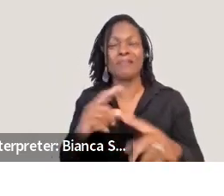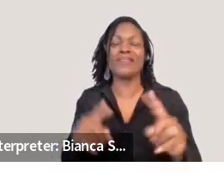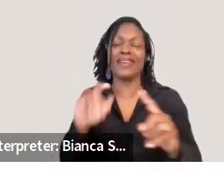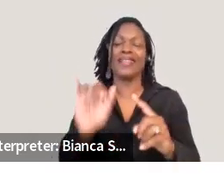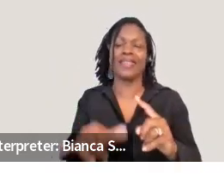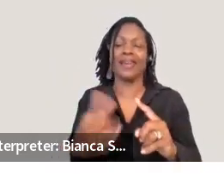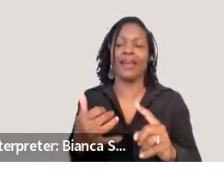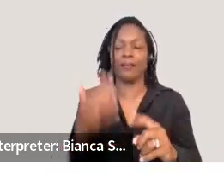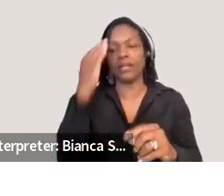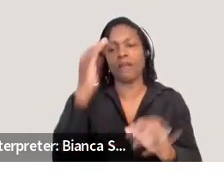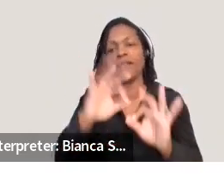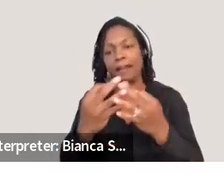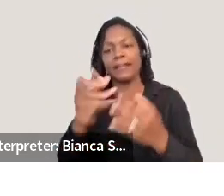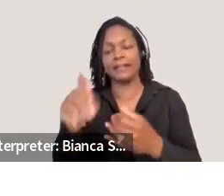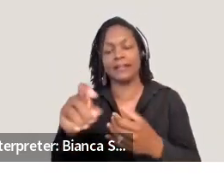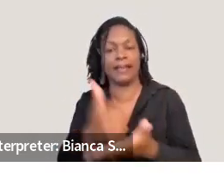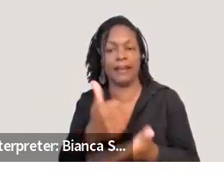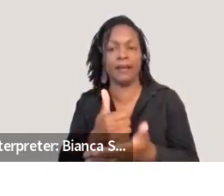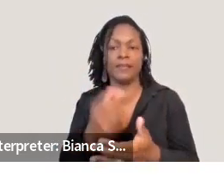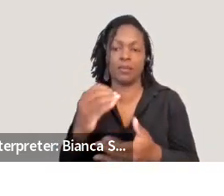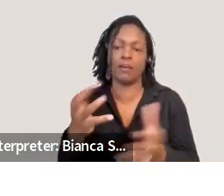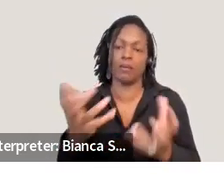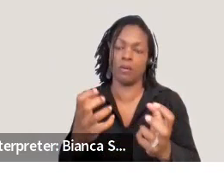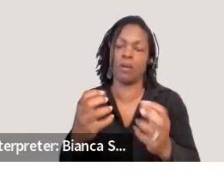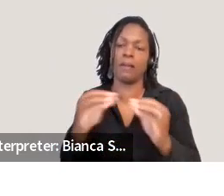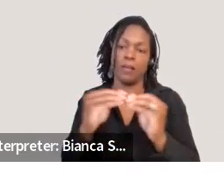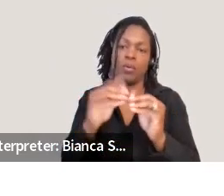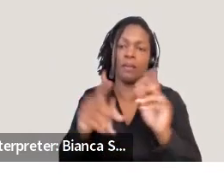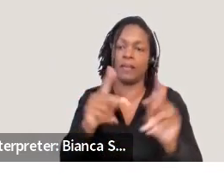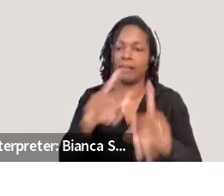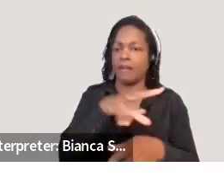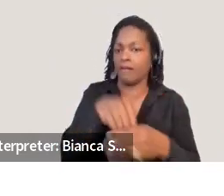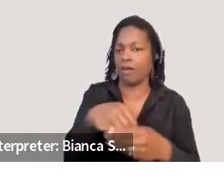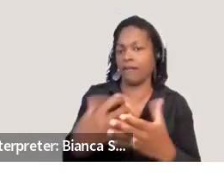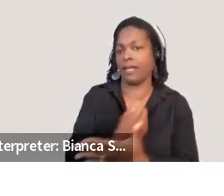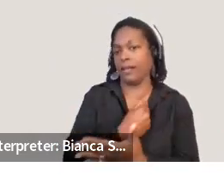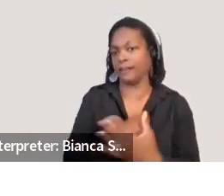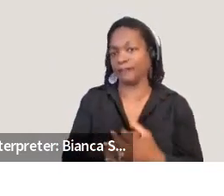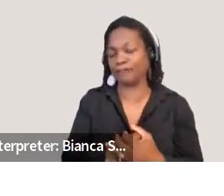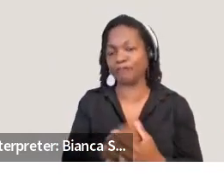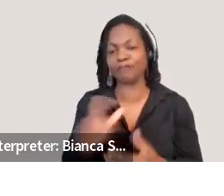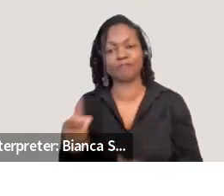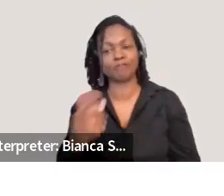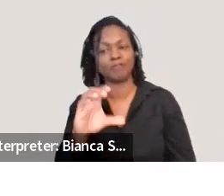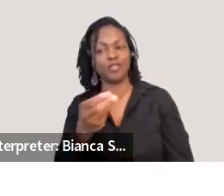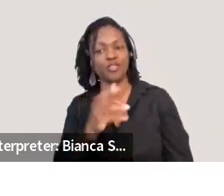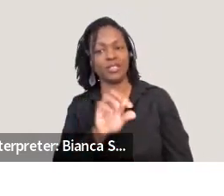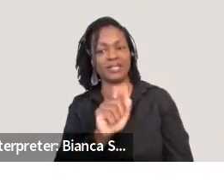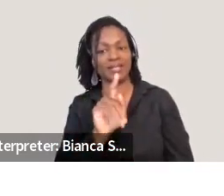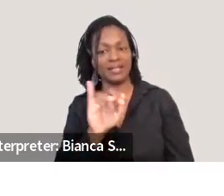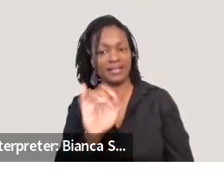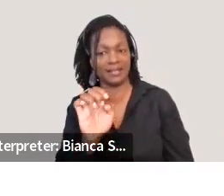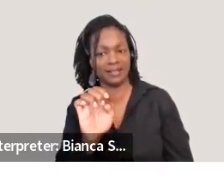information out to more people who need it. And so I want to answer a couple of questions that I see here in the Q&A real